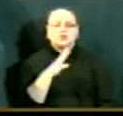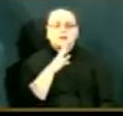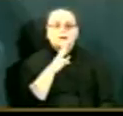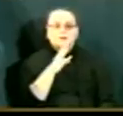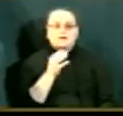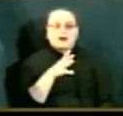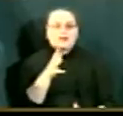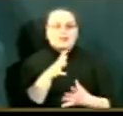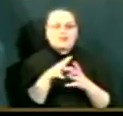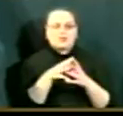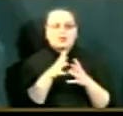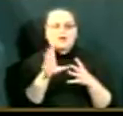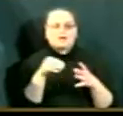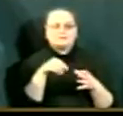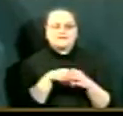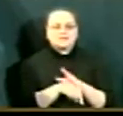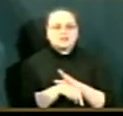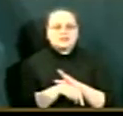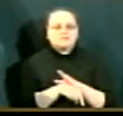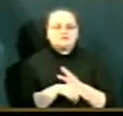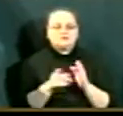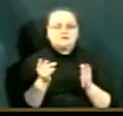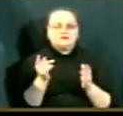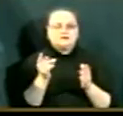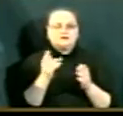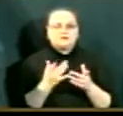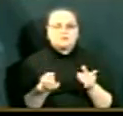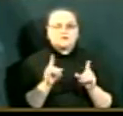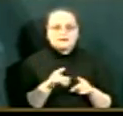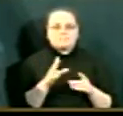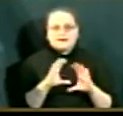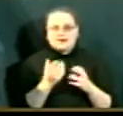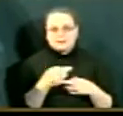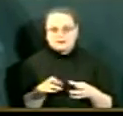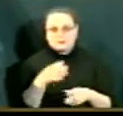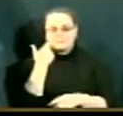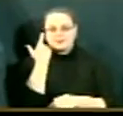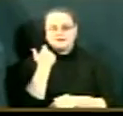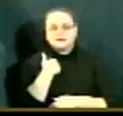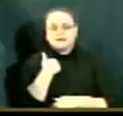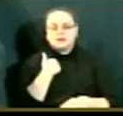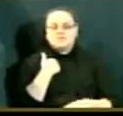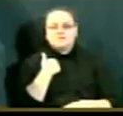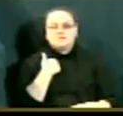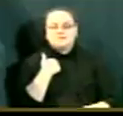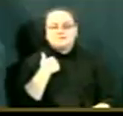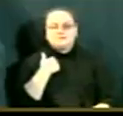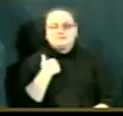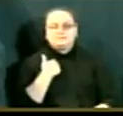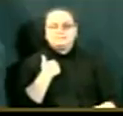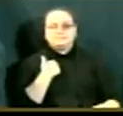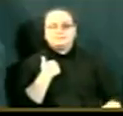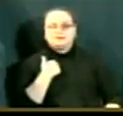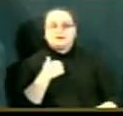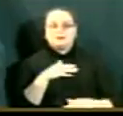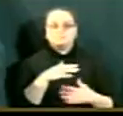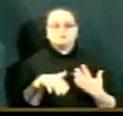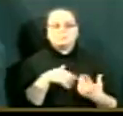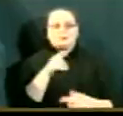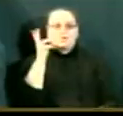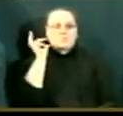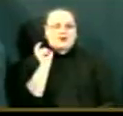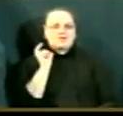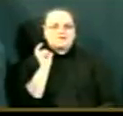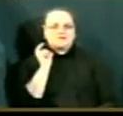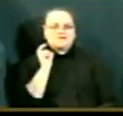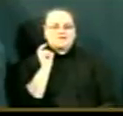of insight to what's really happening in the classroom, because I'm going by what I hear and